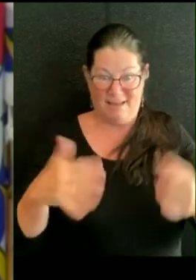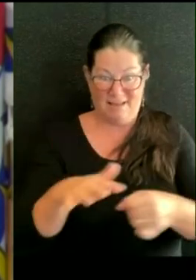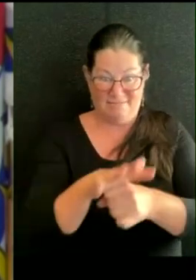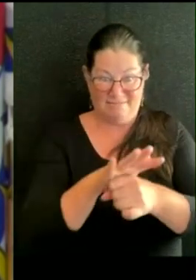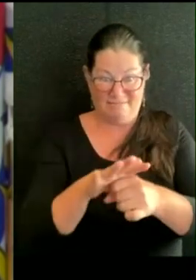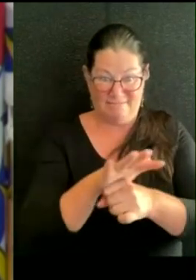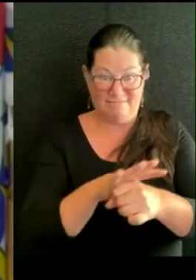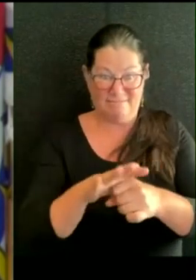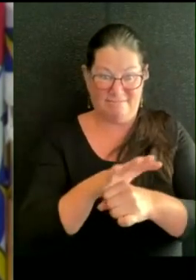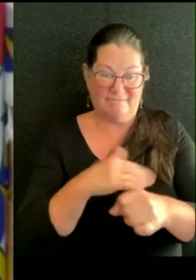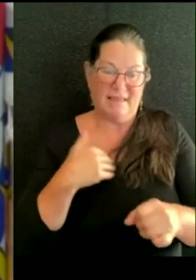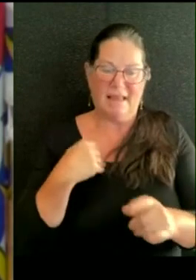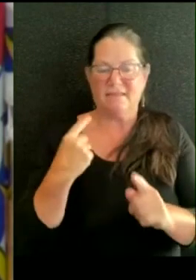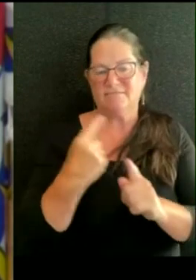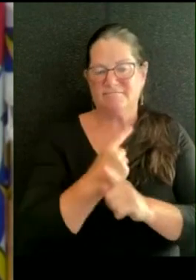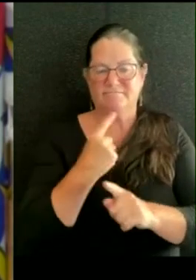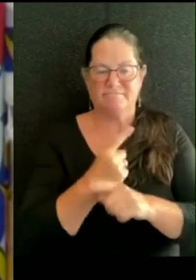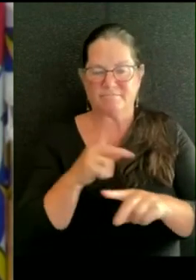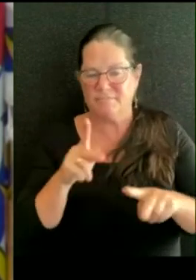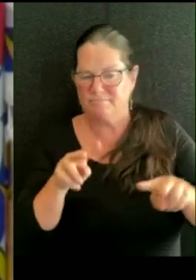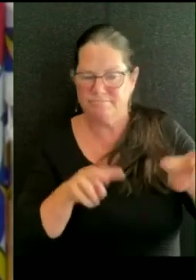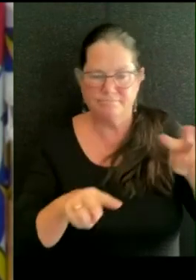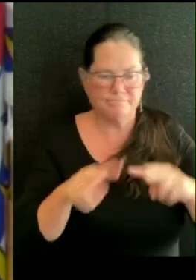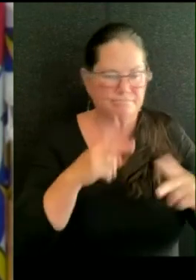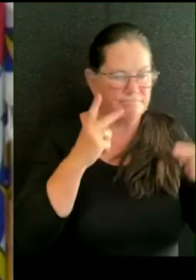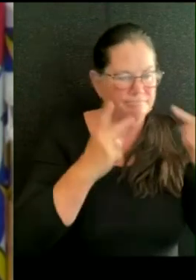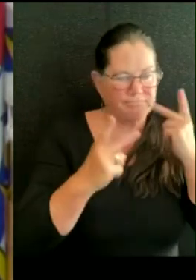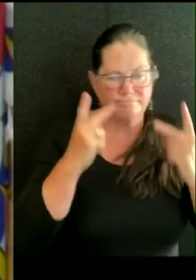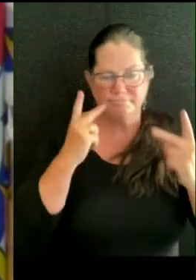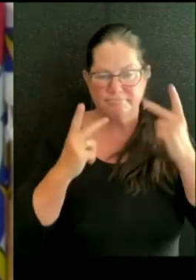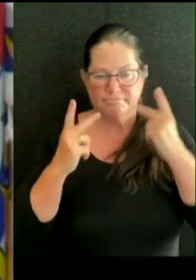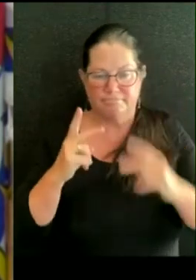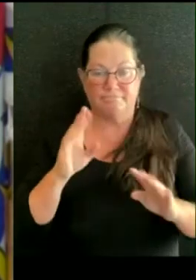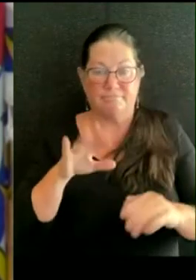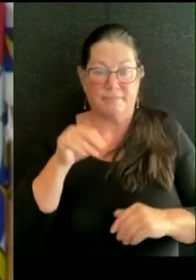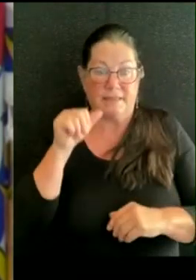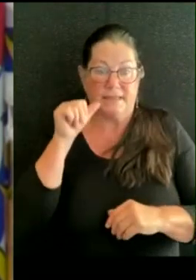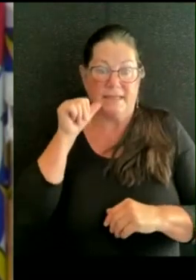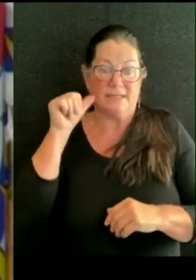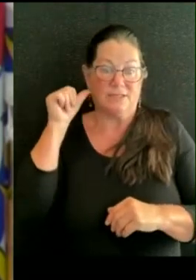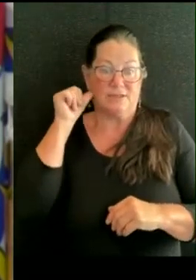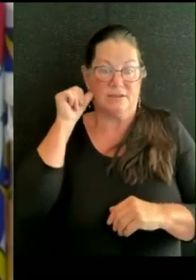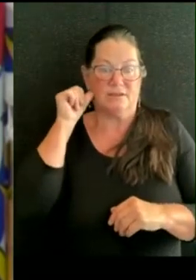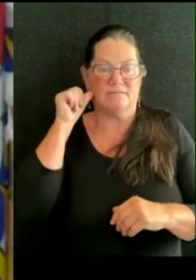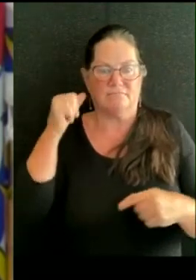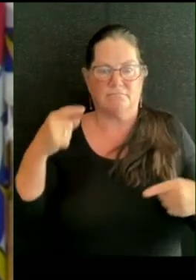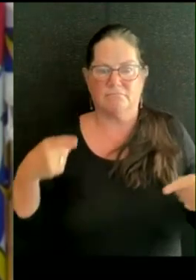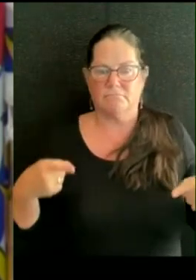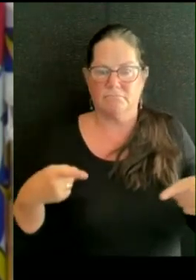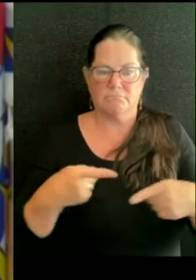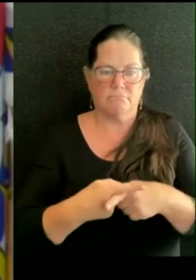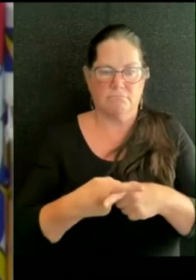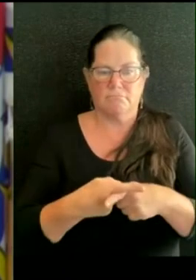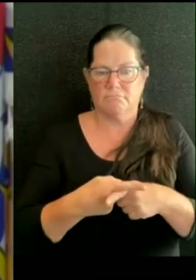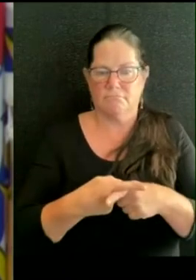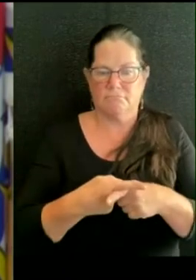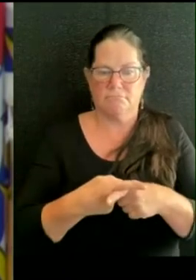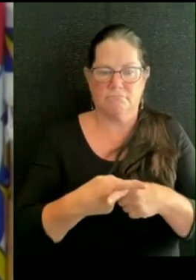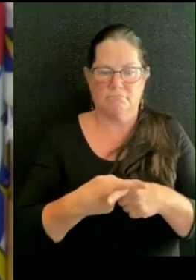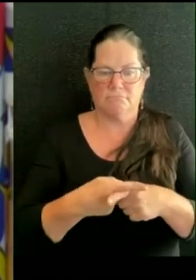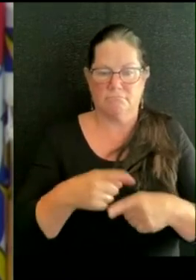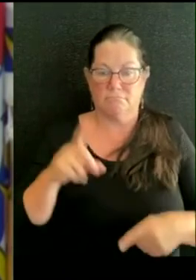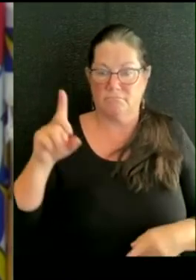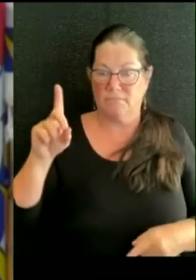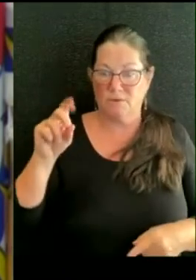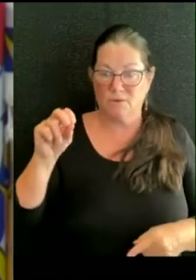Yesterday, fire operations were disrupted by a drone in the fire area. Conservation officers with the BC Ministry of